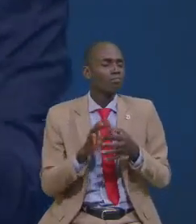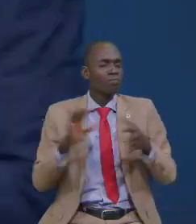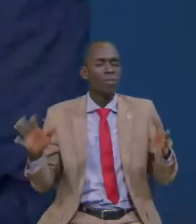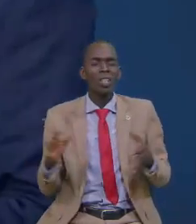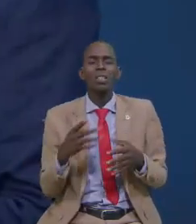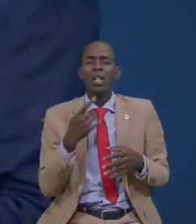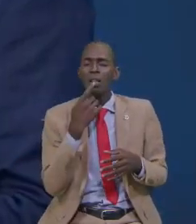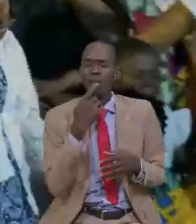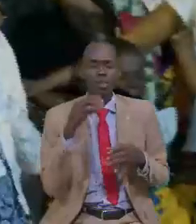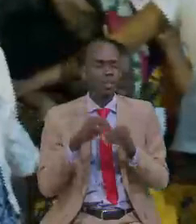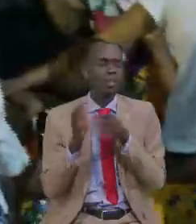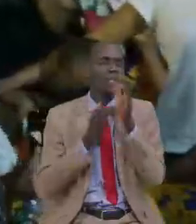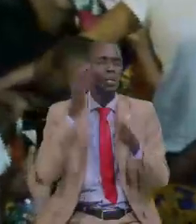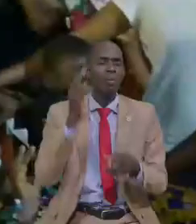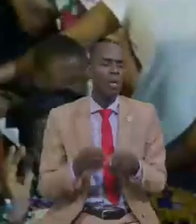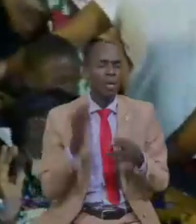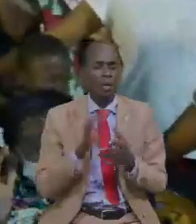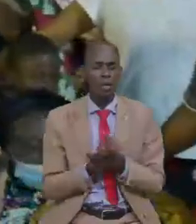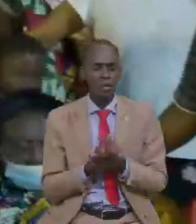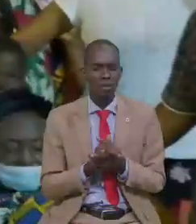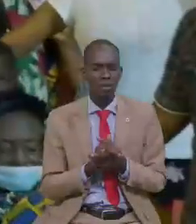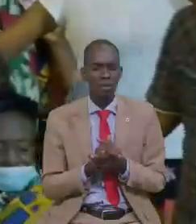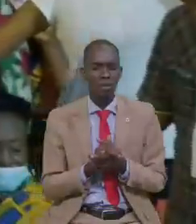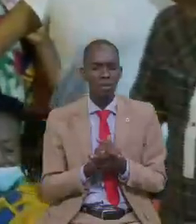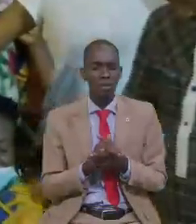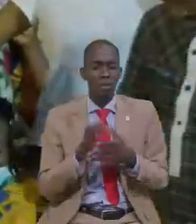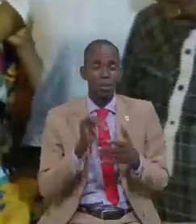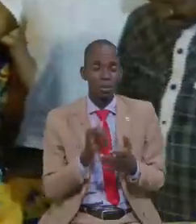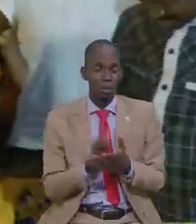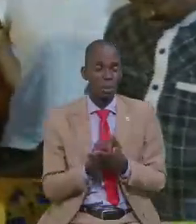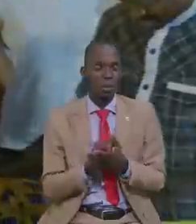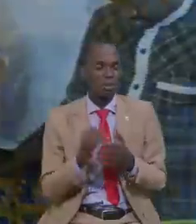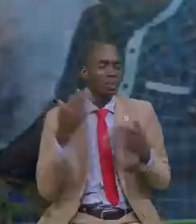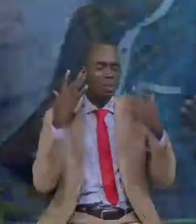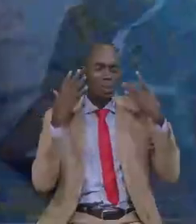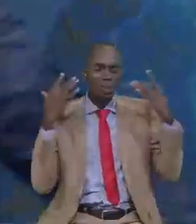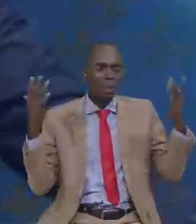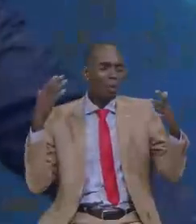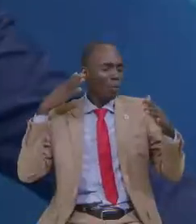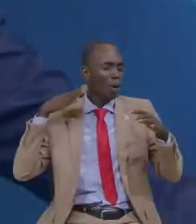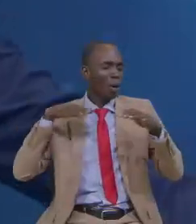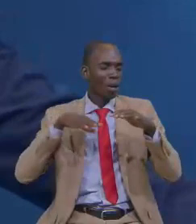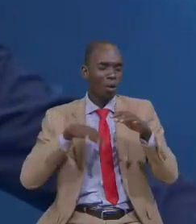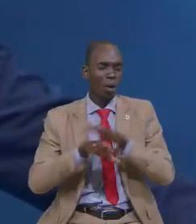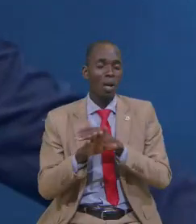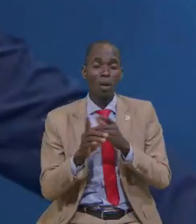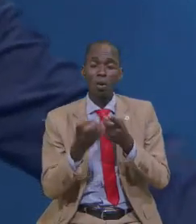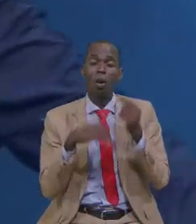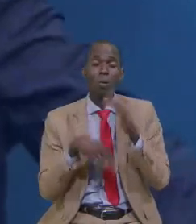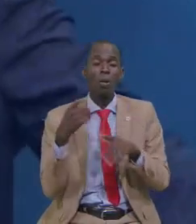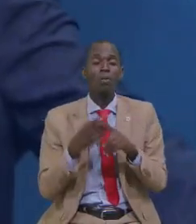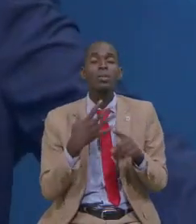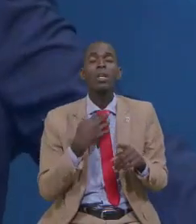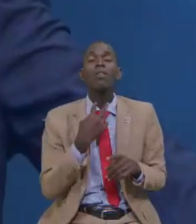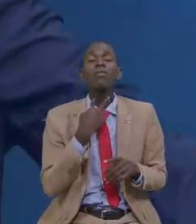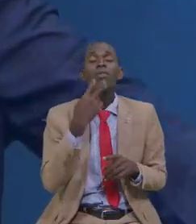in Jesus' name, that, Lord, sound will come out of that vocal cord tonight,